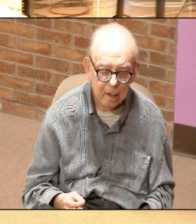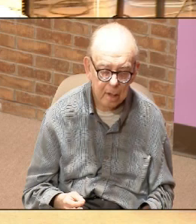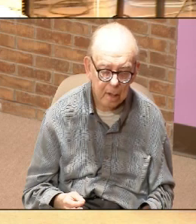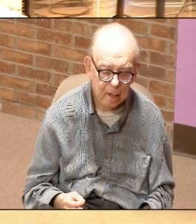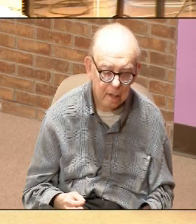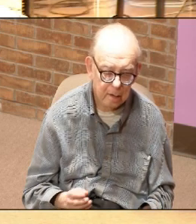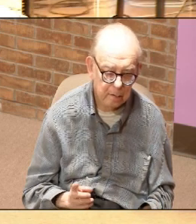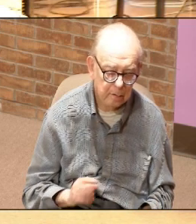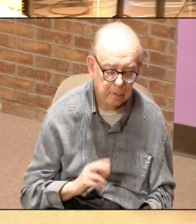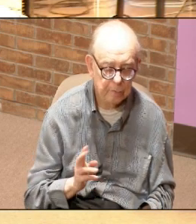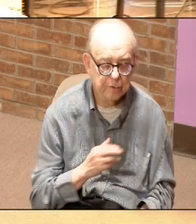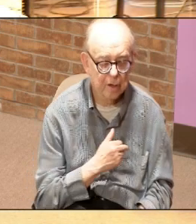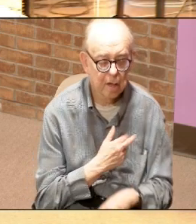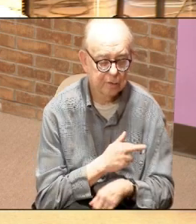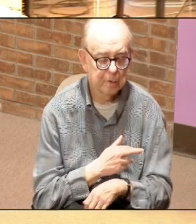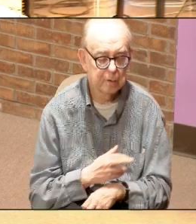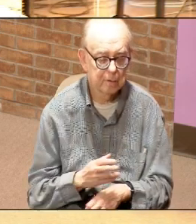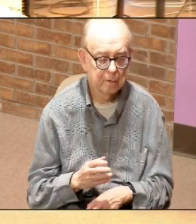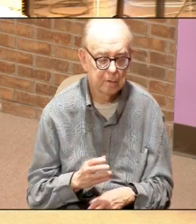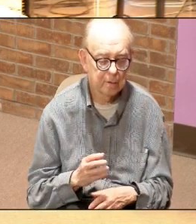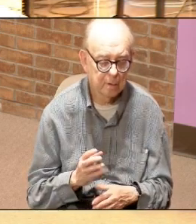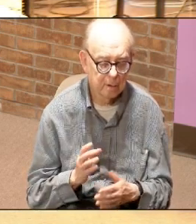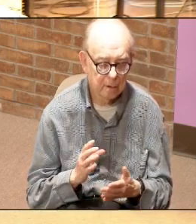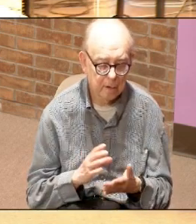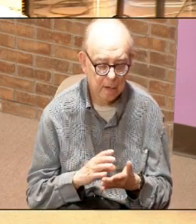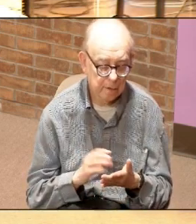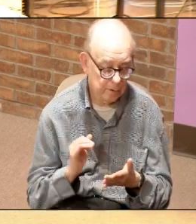finally went to the hospital and found out he had COVID.